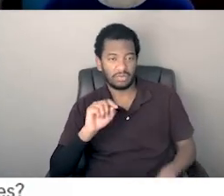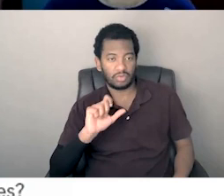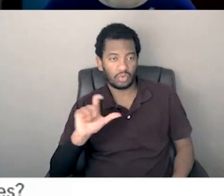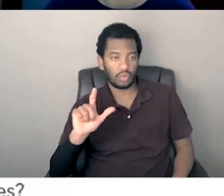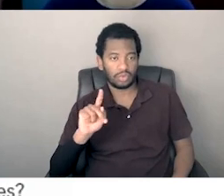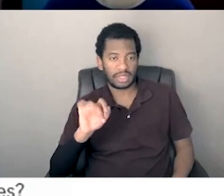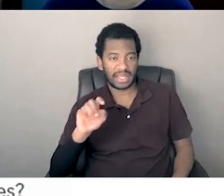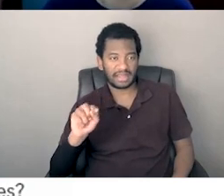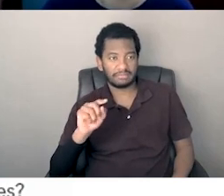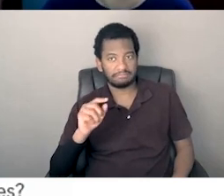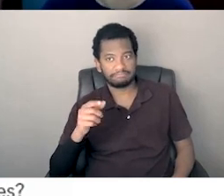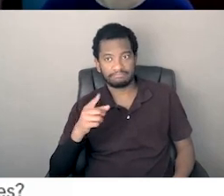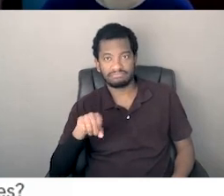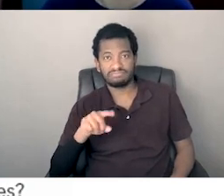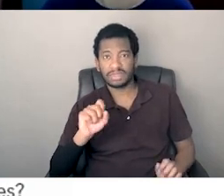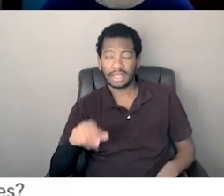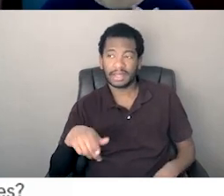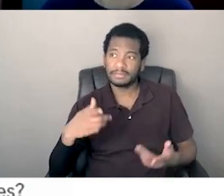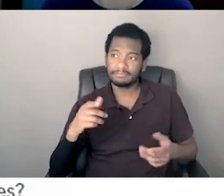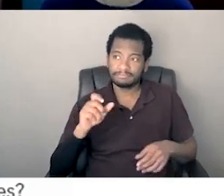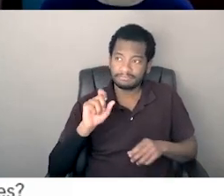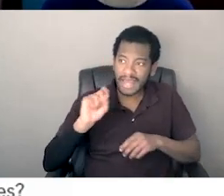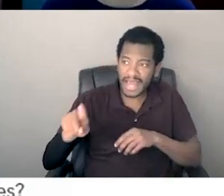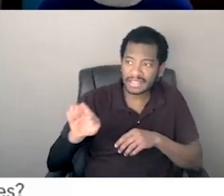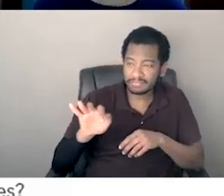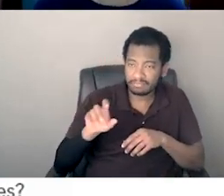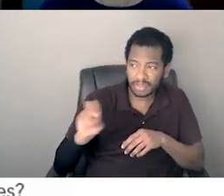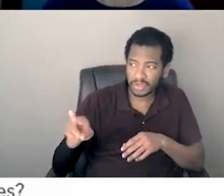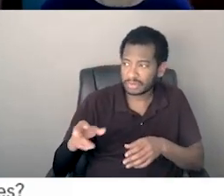to help that you can pose to bidders to find out